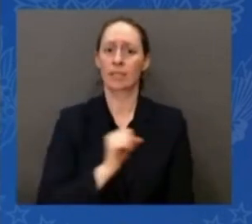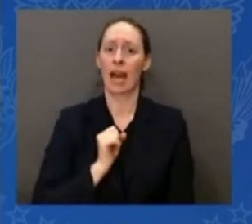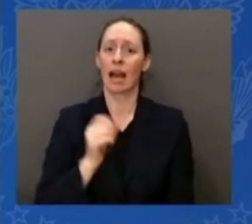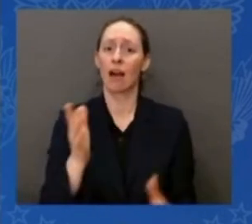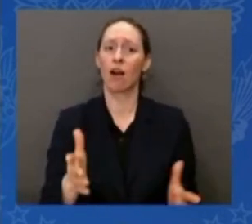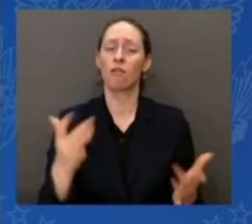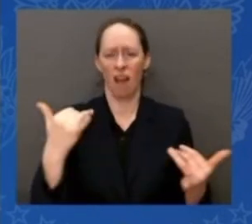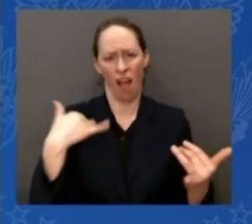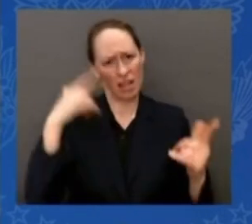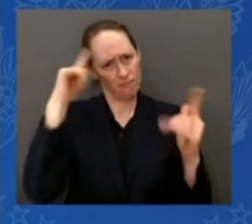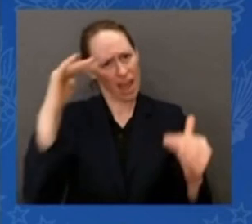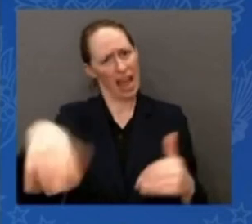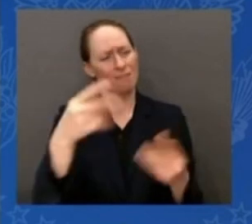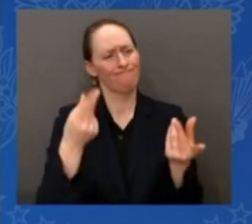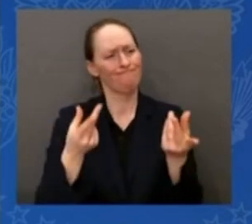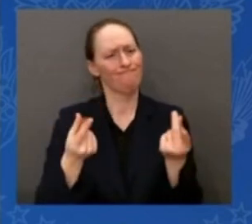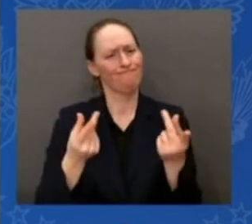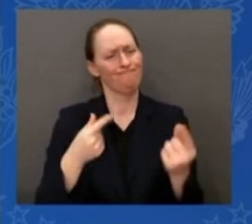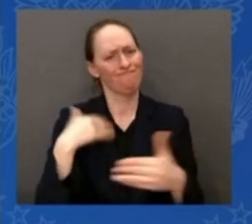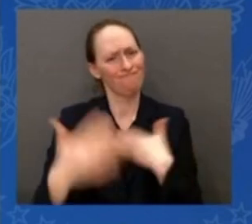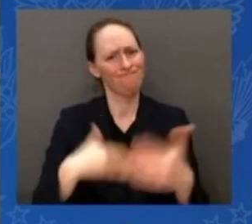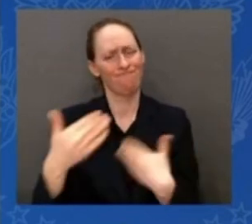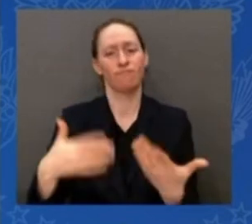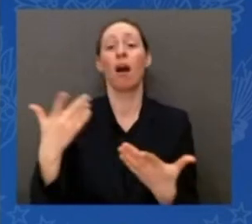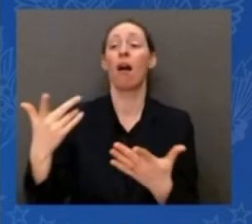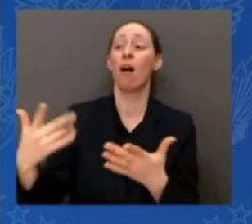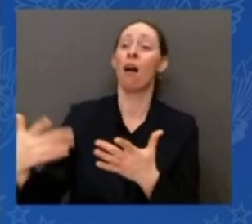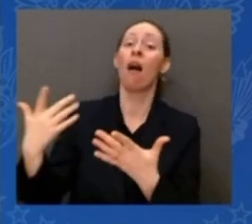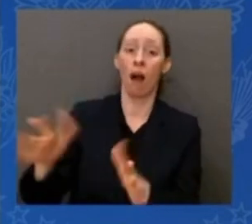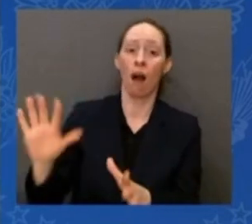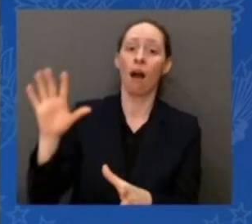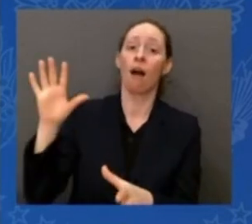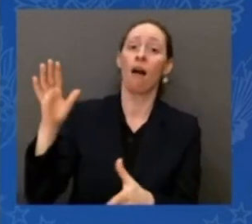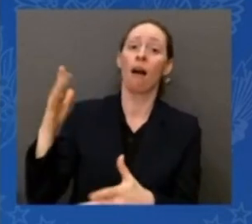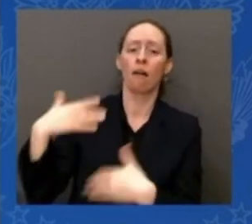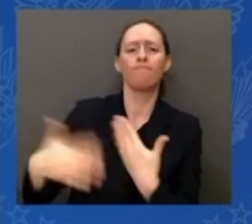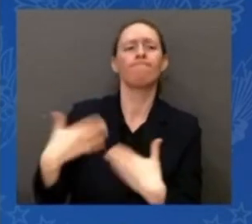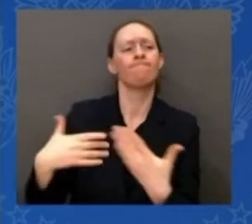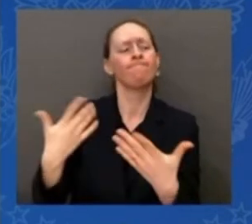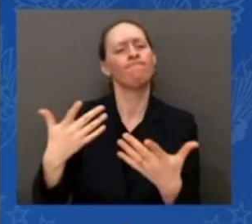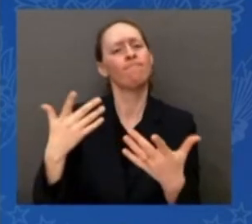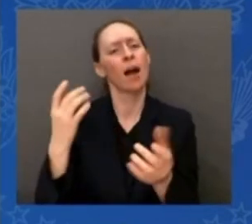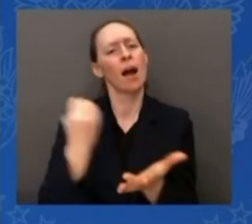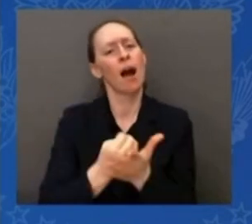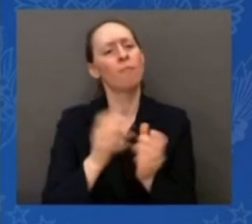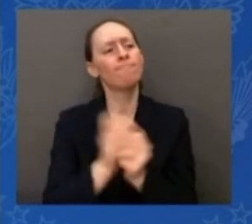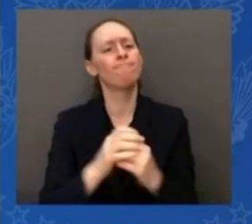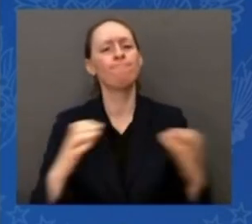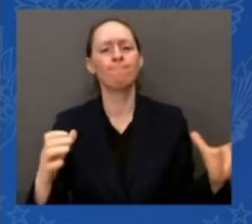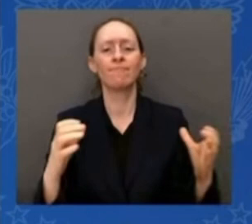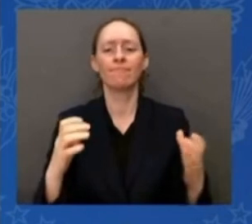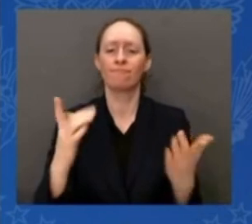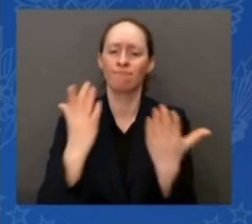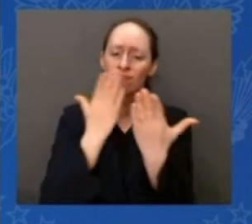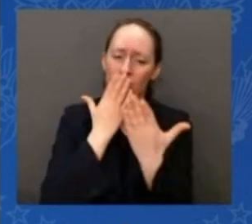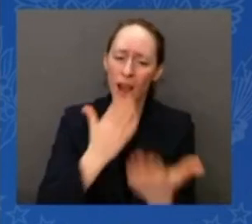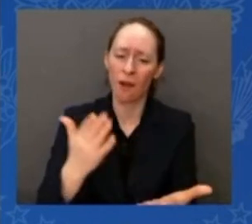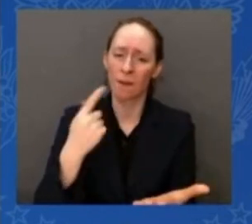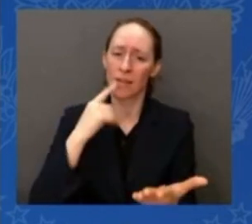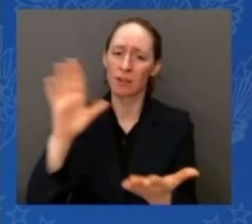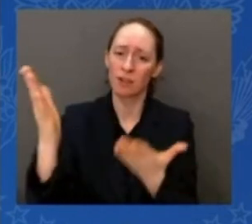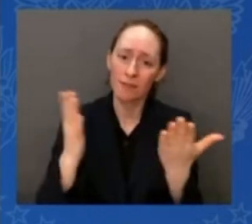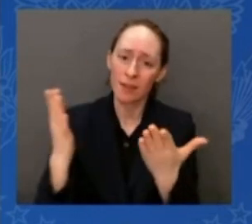everyone. Julie, thank you for your willingness to serve. Thank you for all you've done, and thank you for what you're about to do. God love you, as my mother would